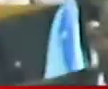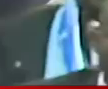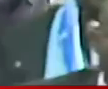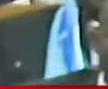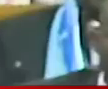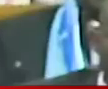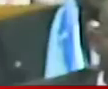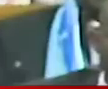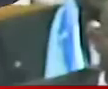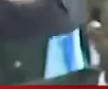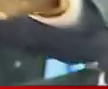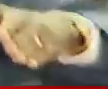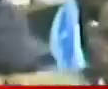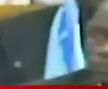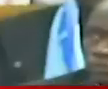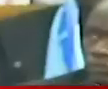Tulimsaidia Kibaki ama hatukumsaidia?